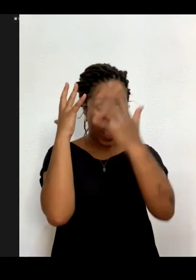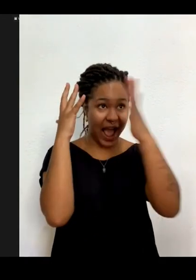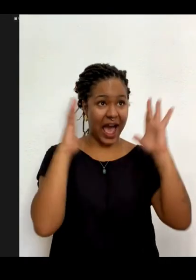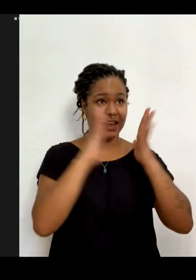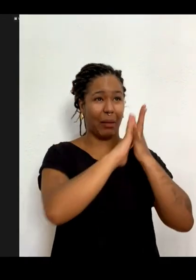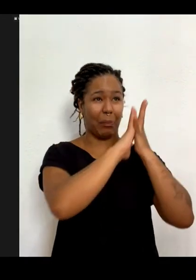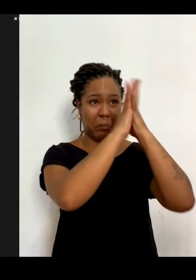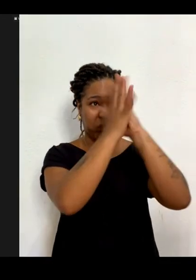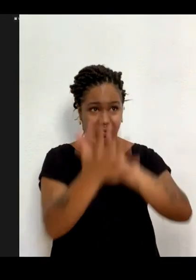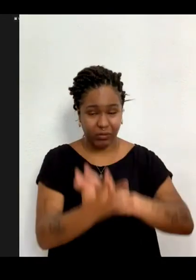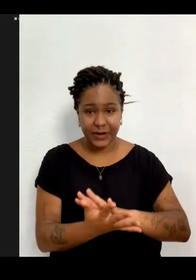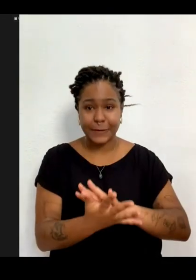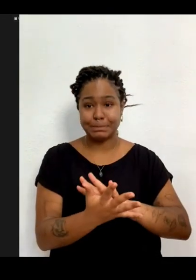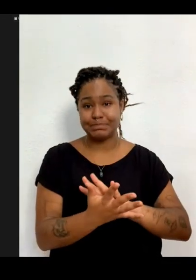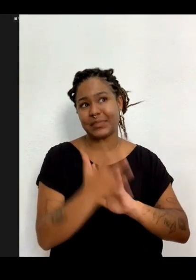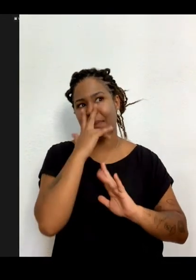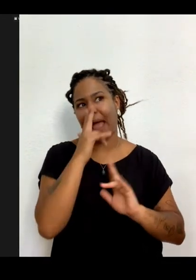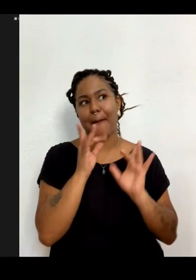foreign